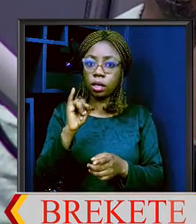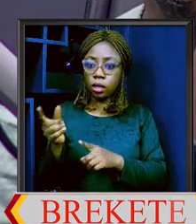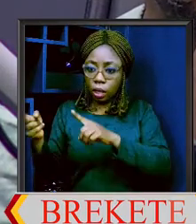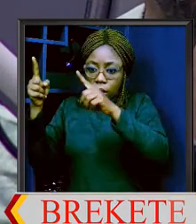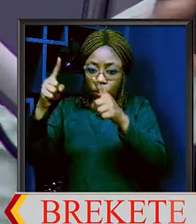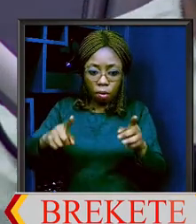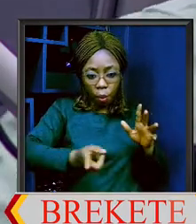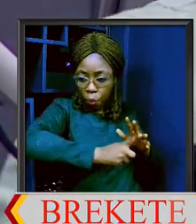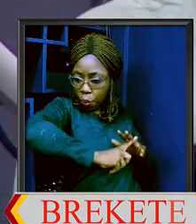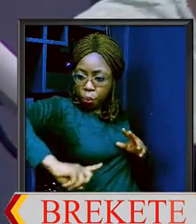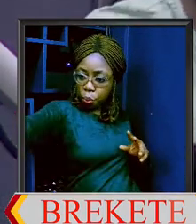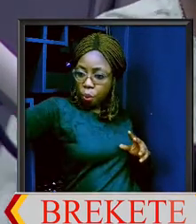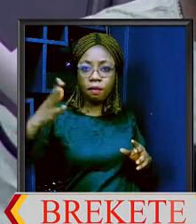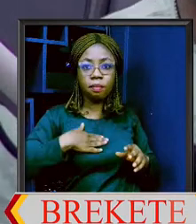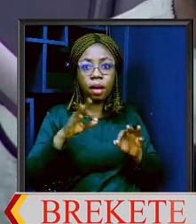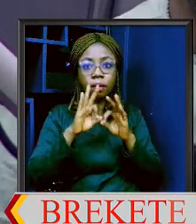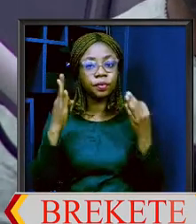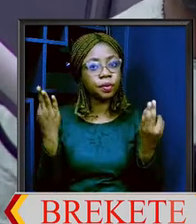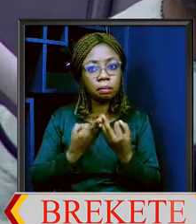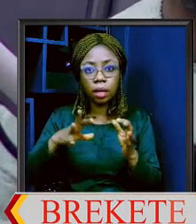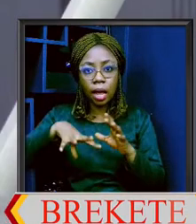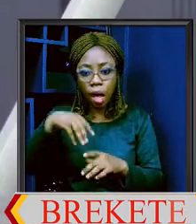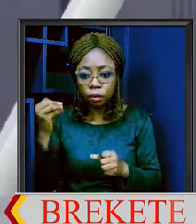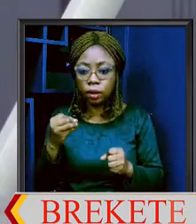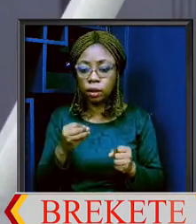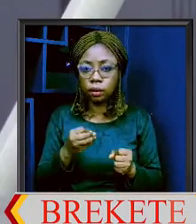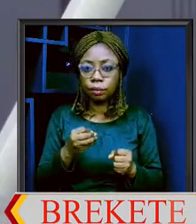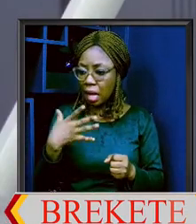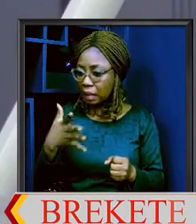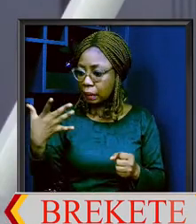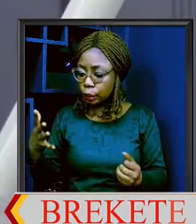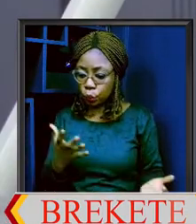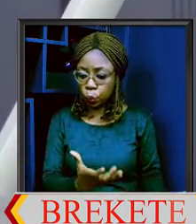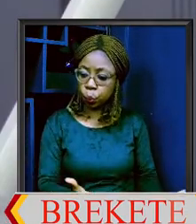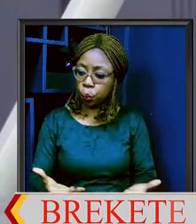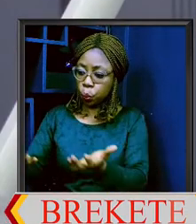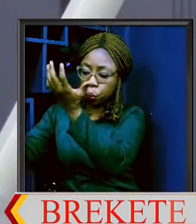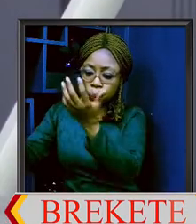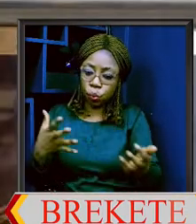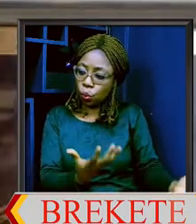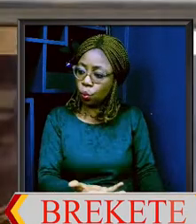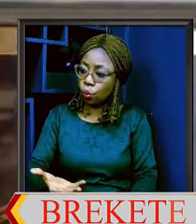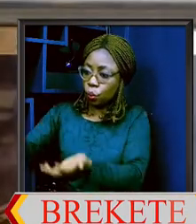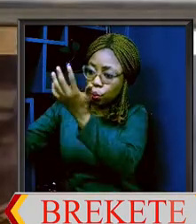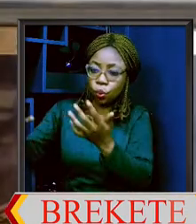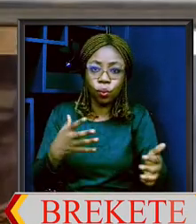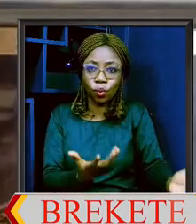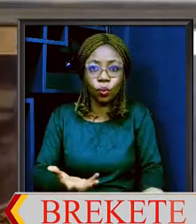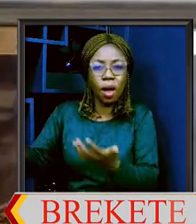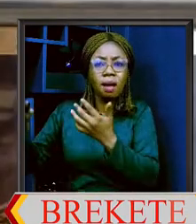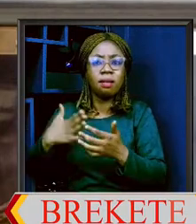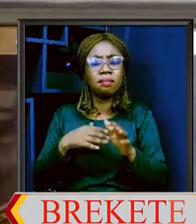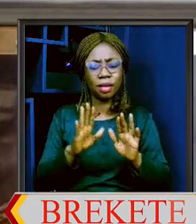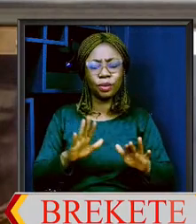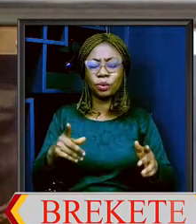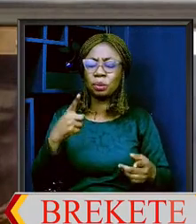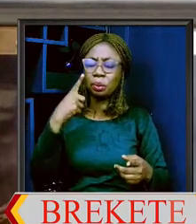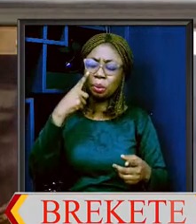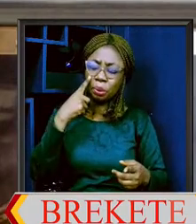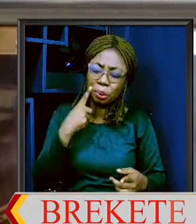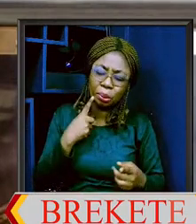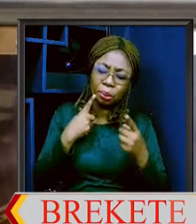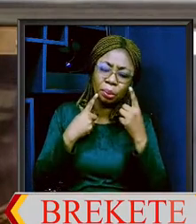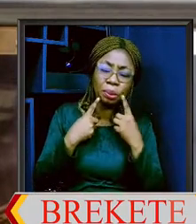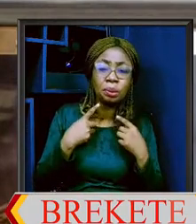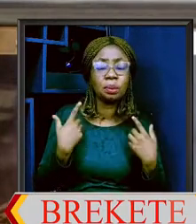out bringing their things out throwing BR their things out throwing it out my children were crying I said well that is the nature of our job they